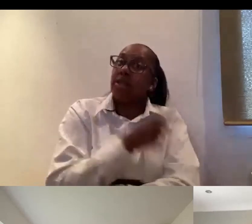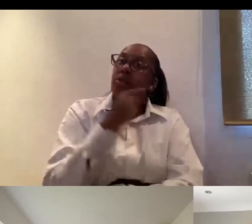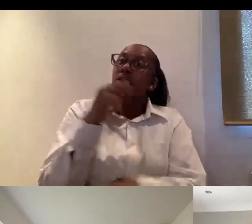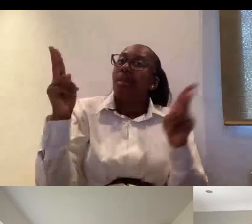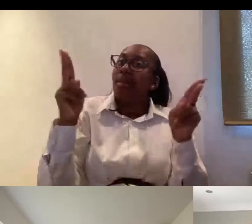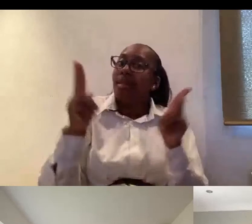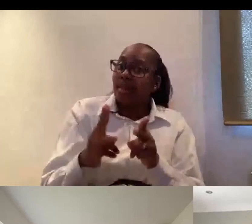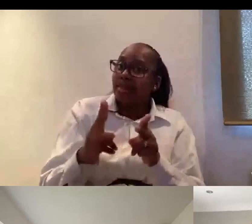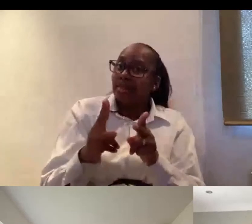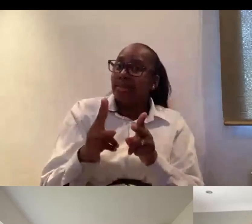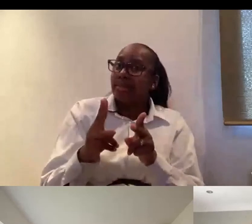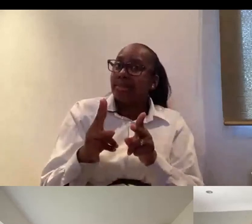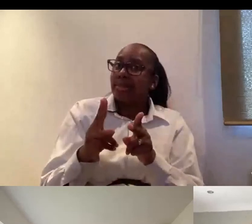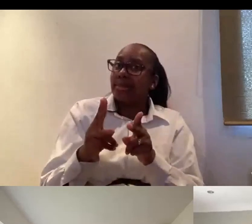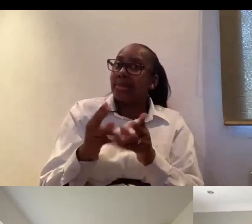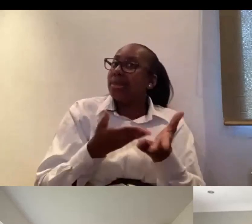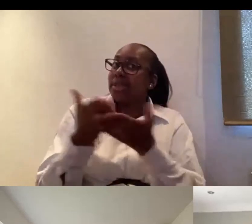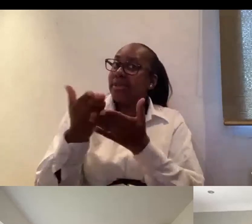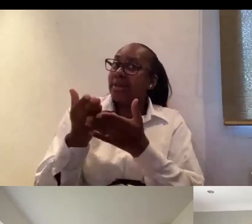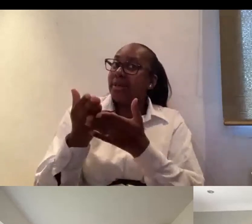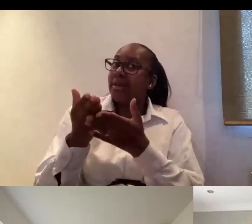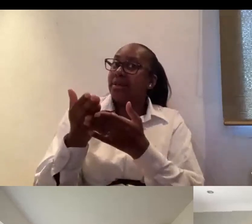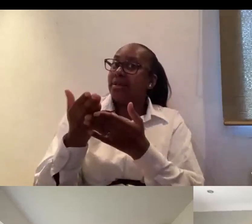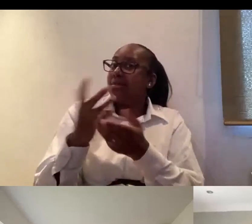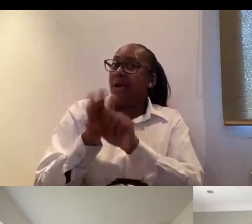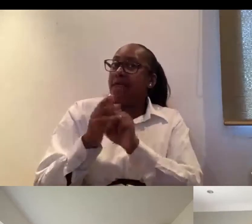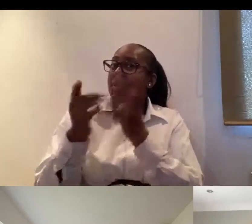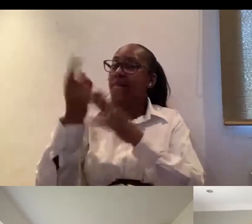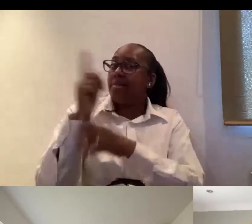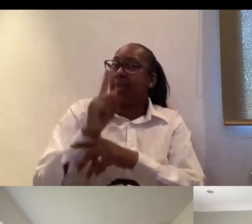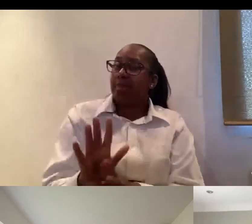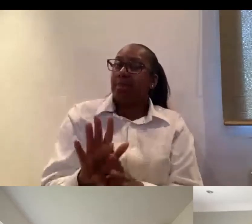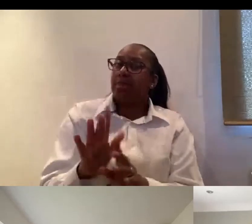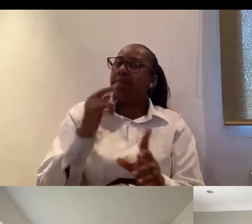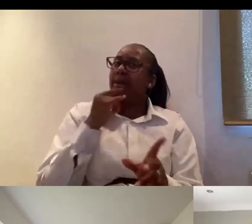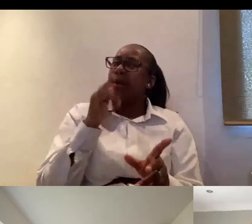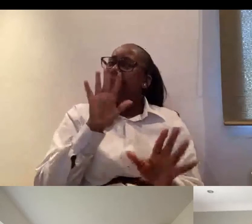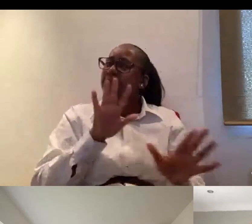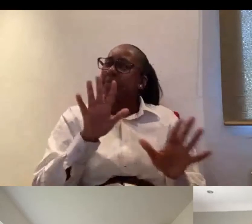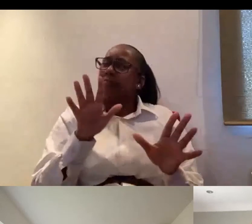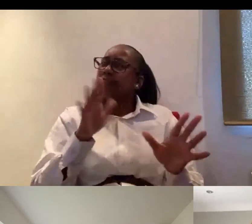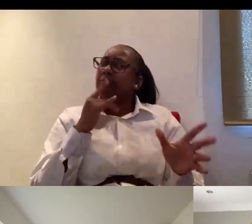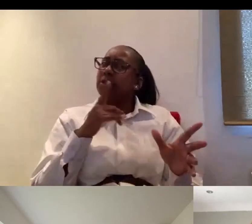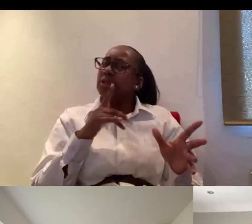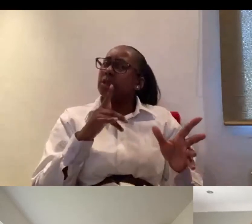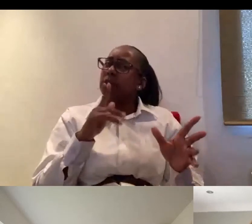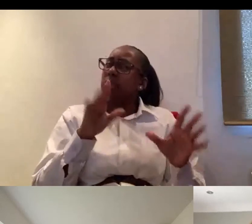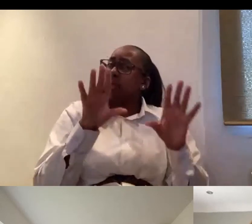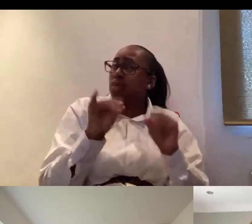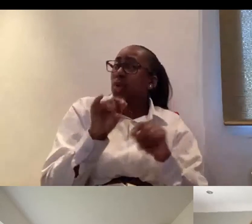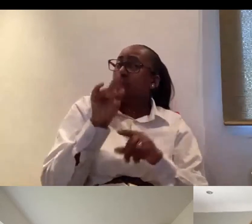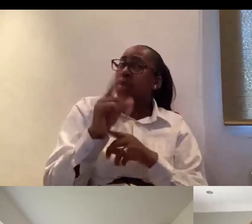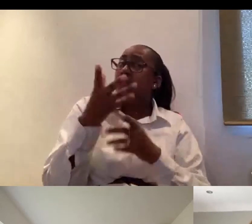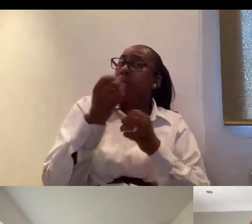less likely to pass COVID-19 on to others, but it doesn't completely prevent you from either catching COVID-19